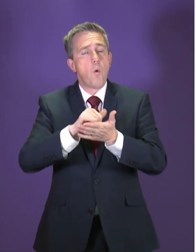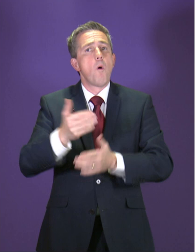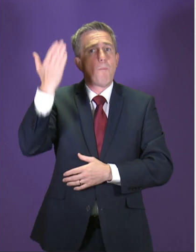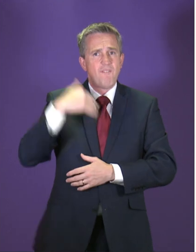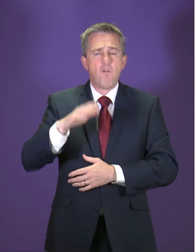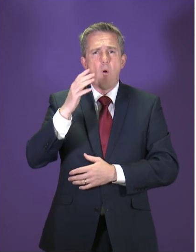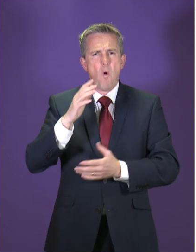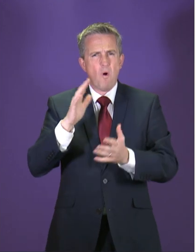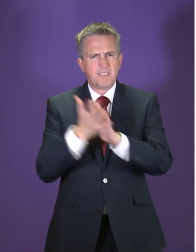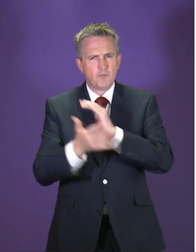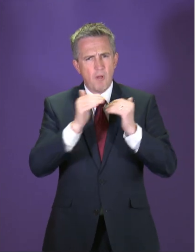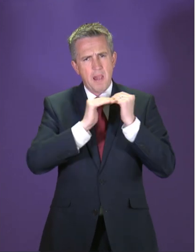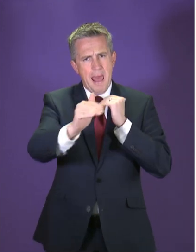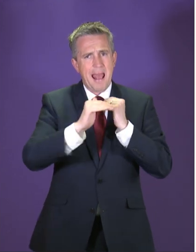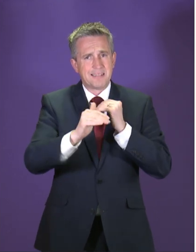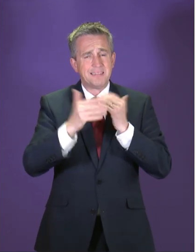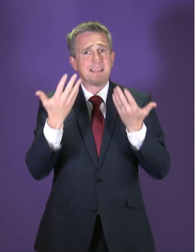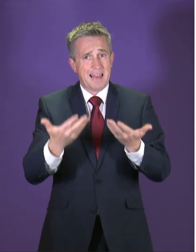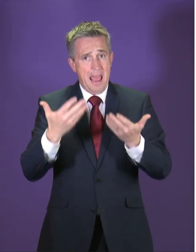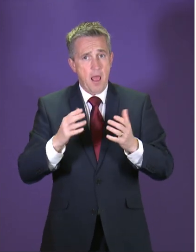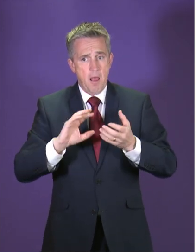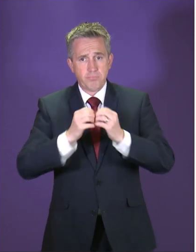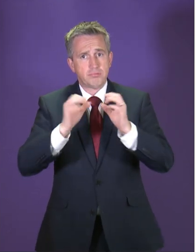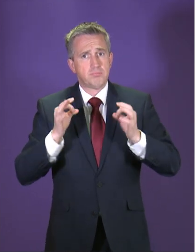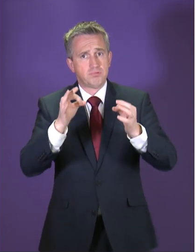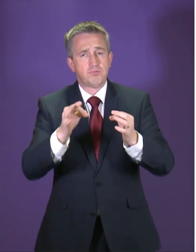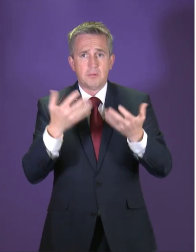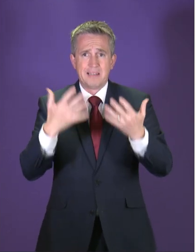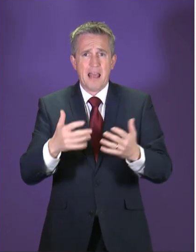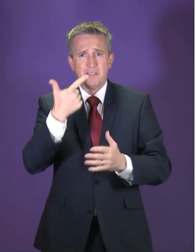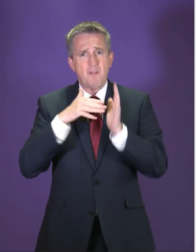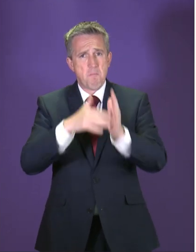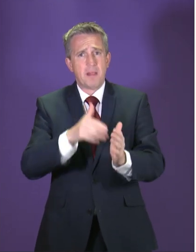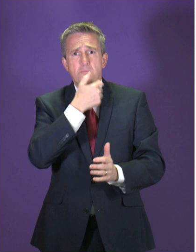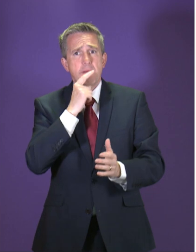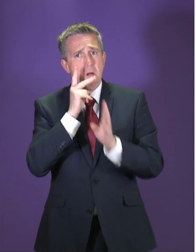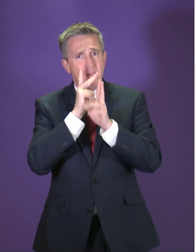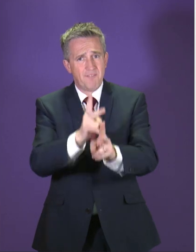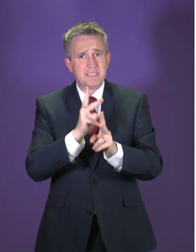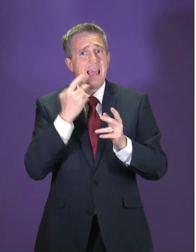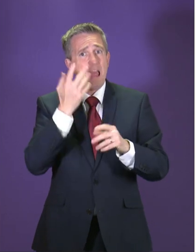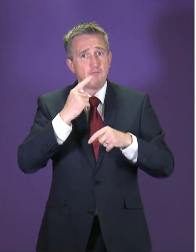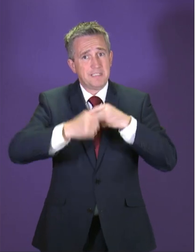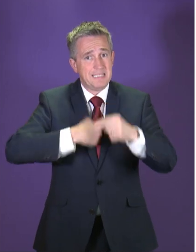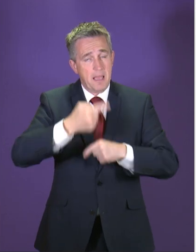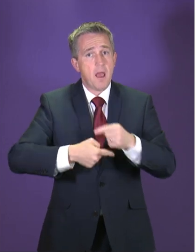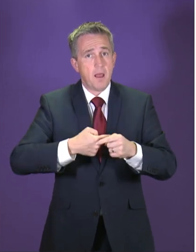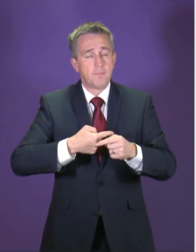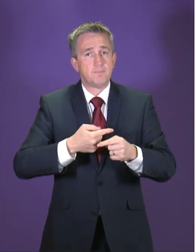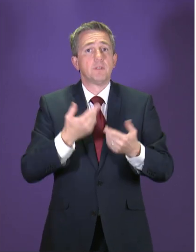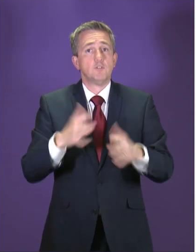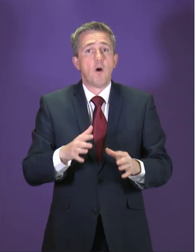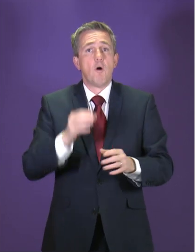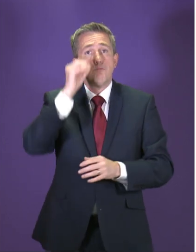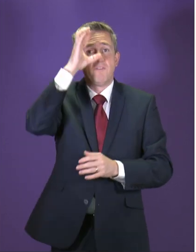industrial wasteland. It now attracts 7 million visits a year. So Professor Sennett, if you can go up and join us, and hopefully Liz